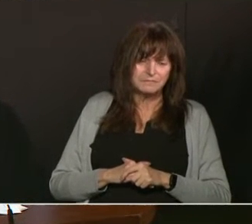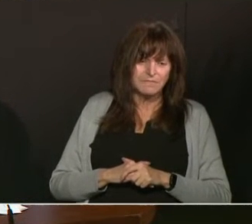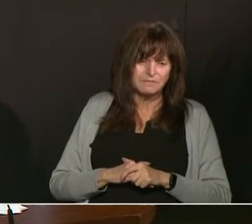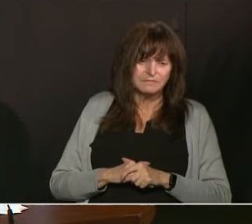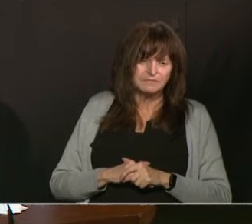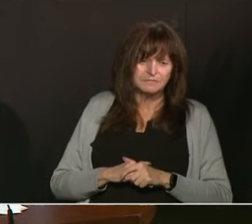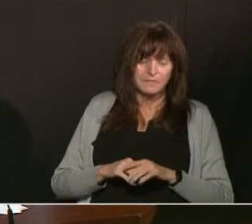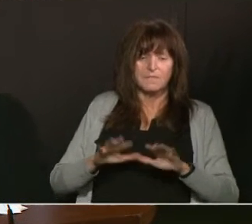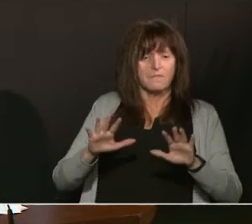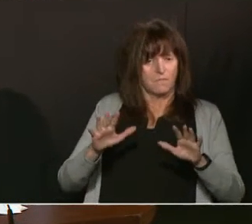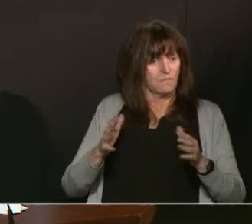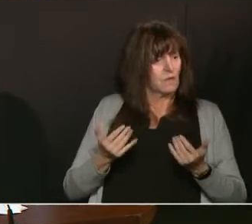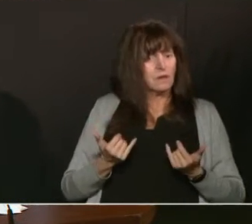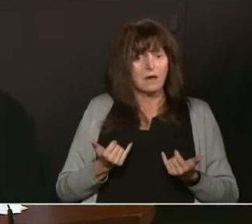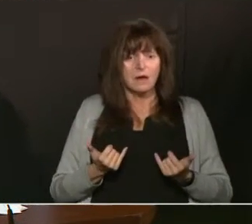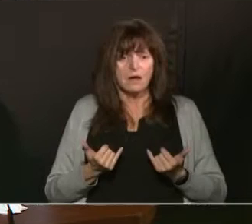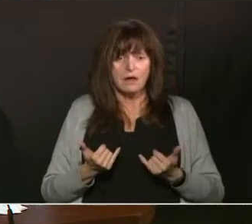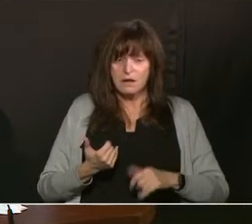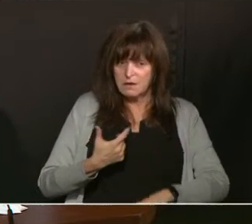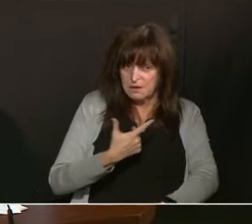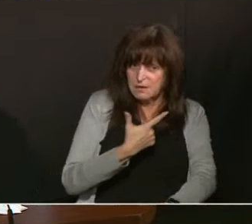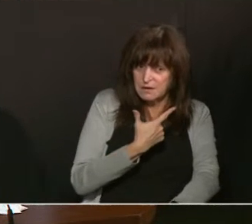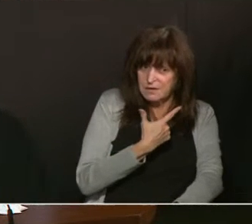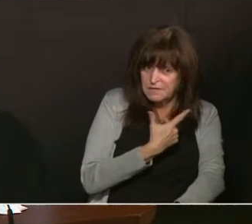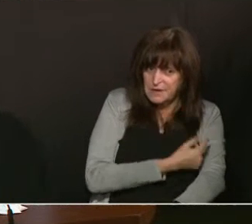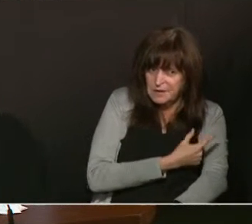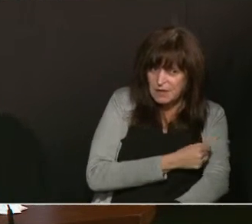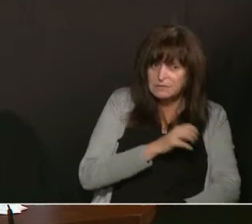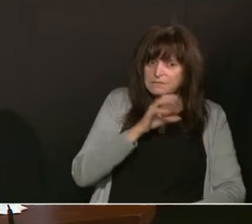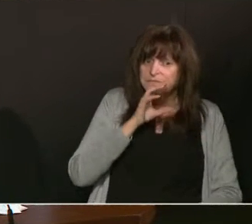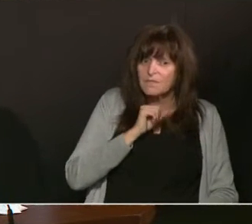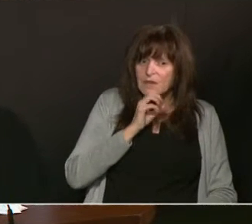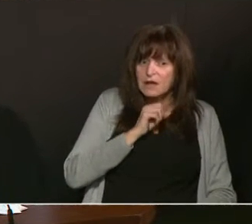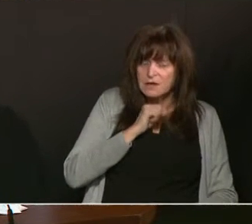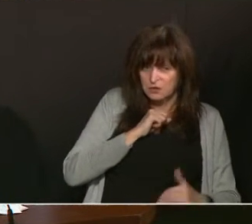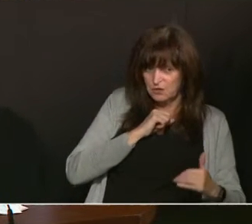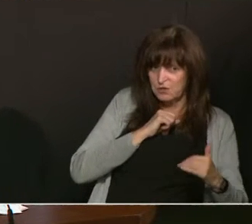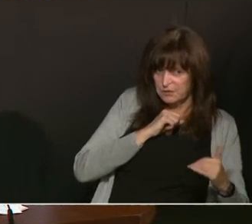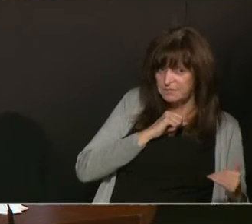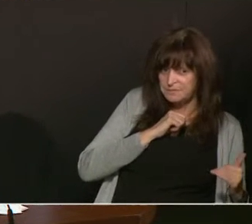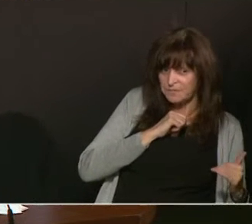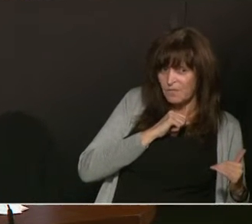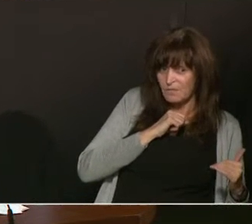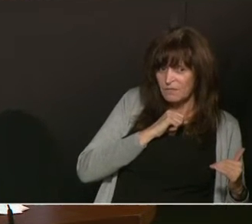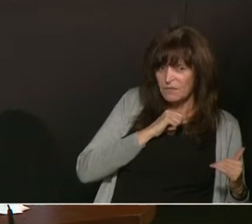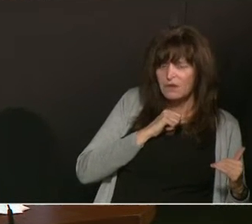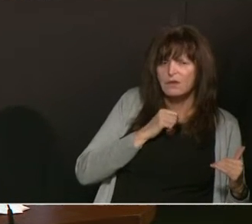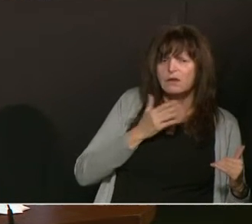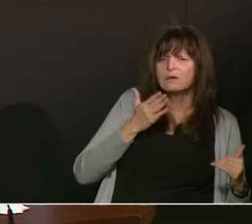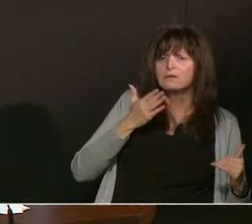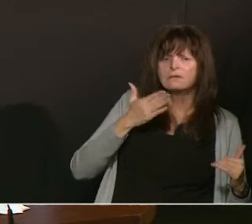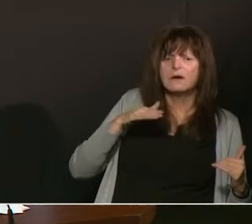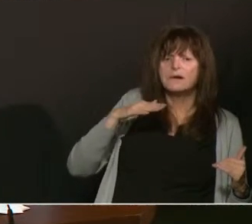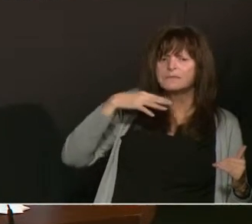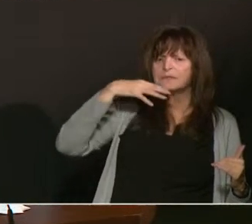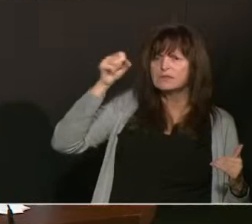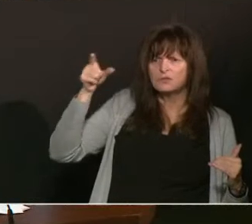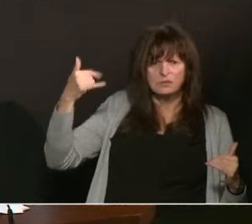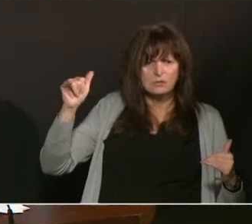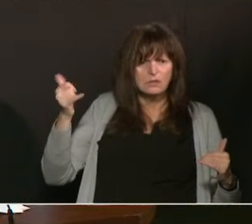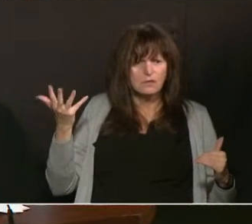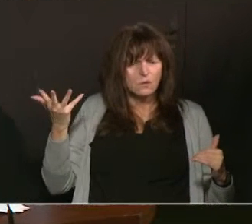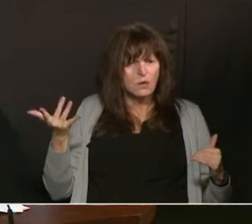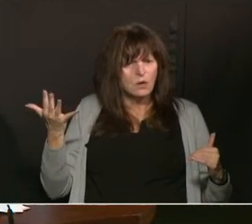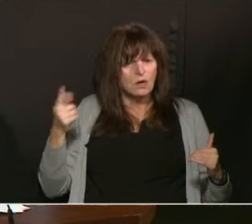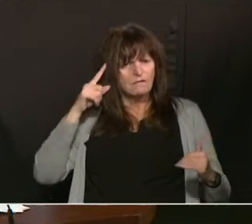booster shots, there are plenty of seniors who say they haven't been able to get a timely appointment. And in Waterloo Region, we have